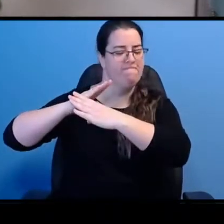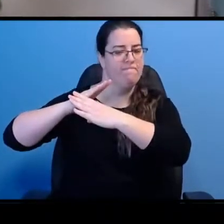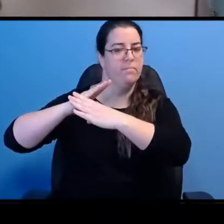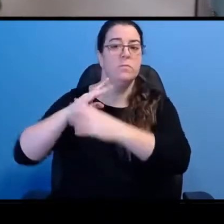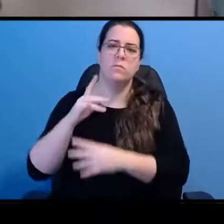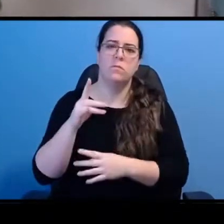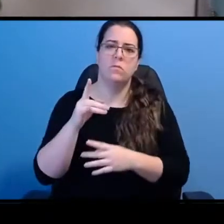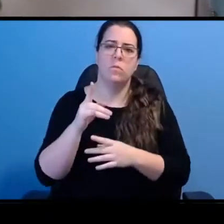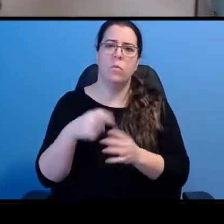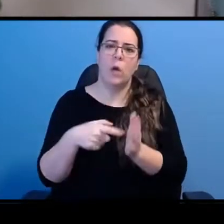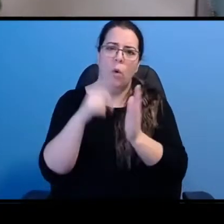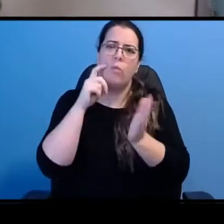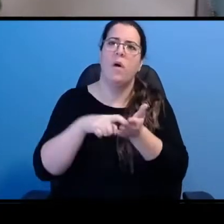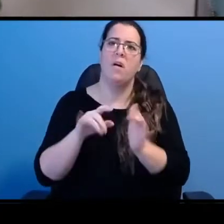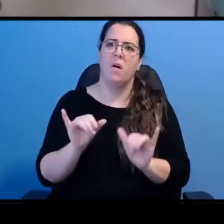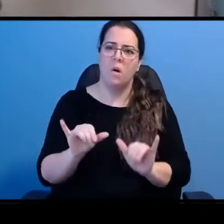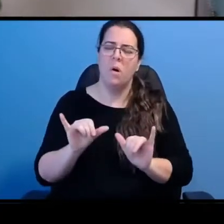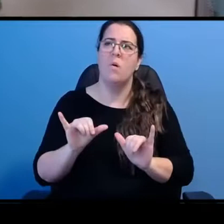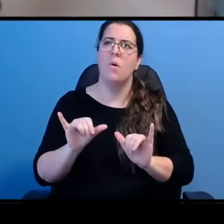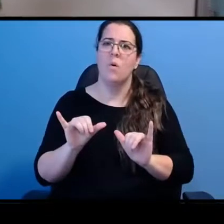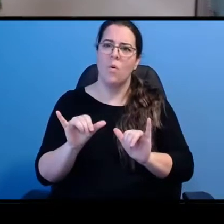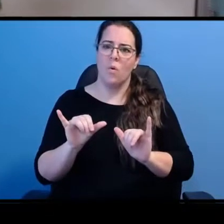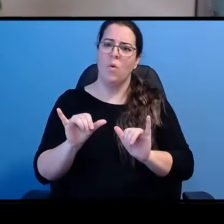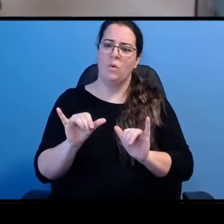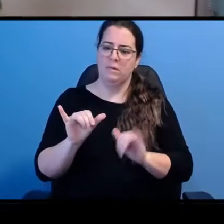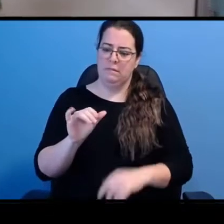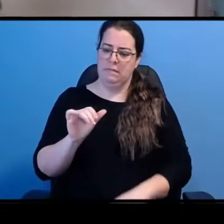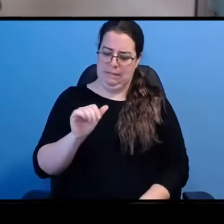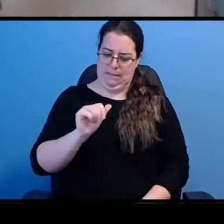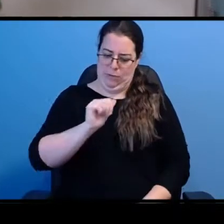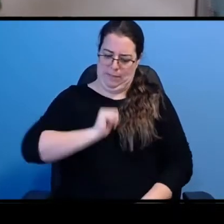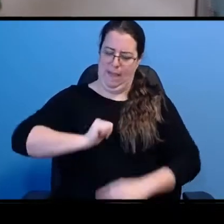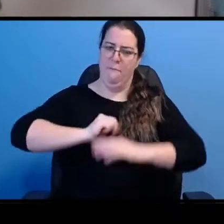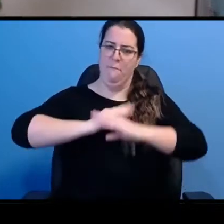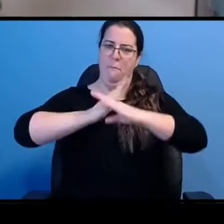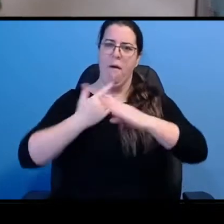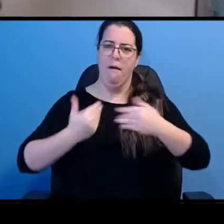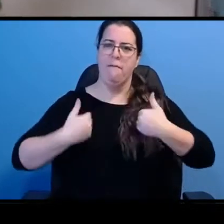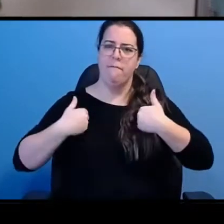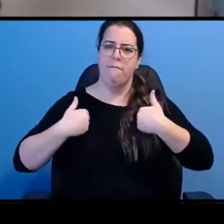things. Some other things that we have here is